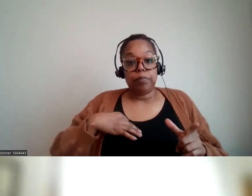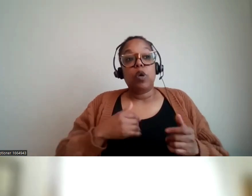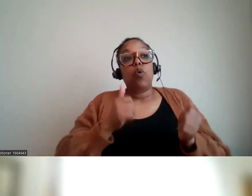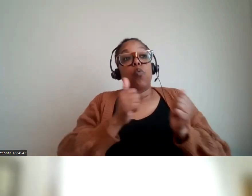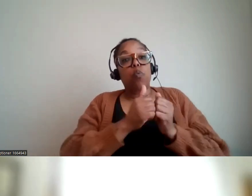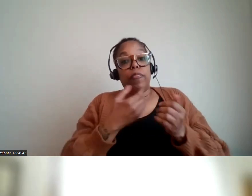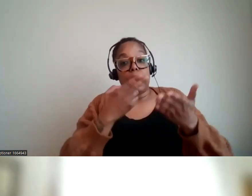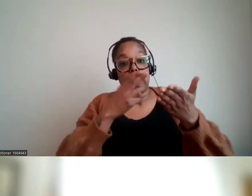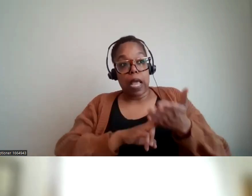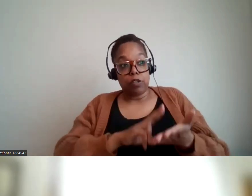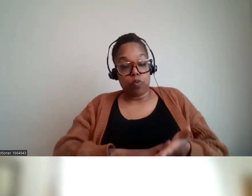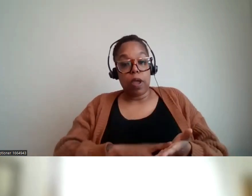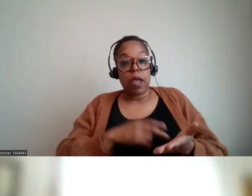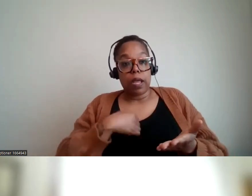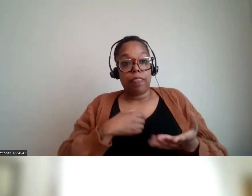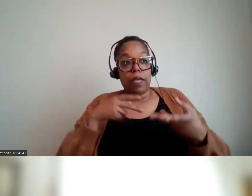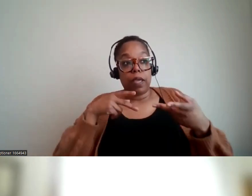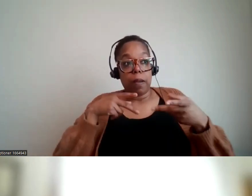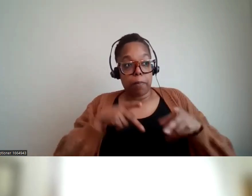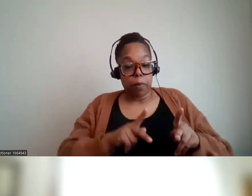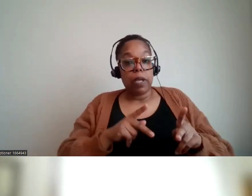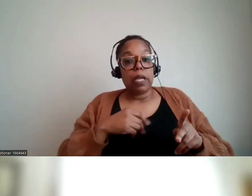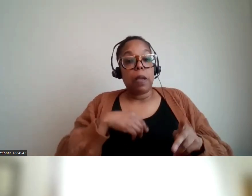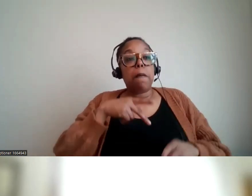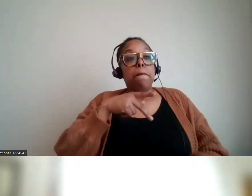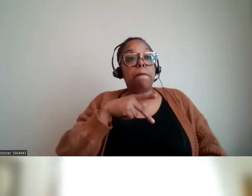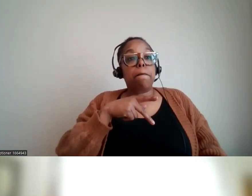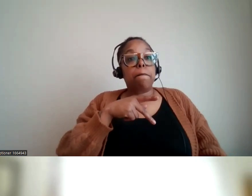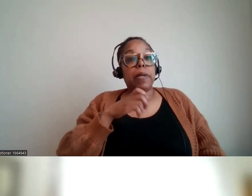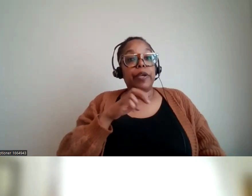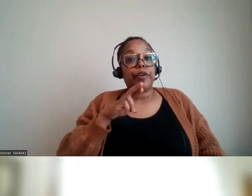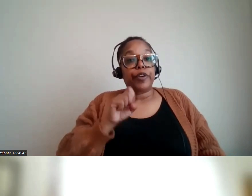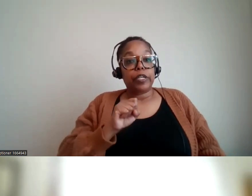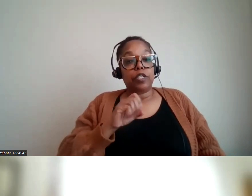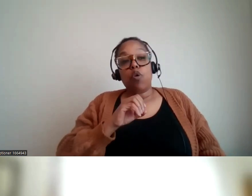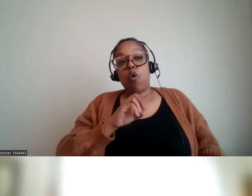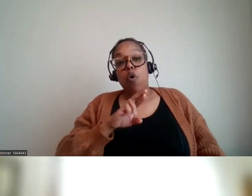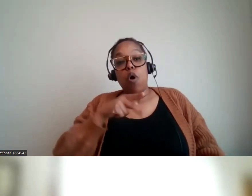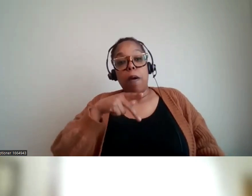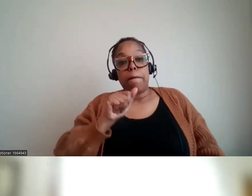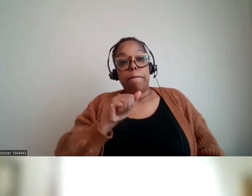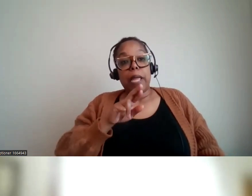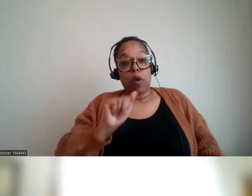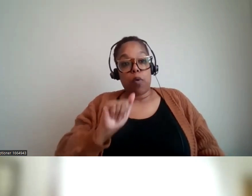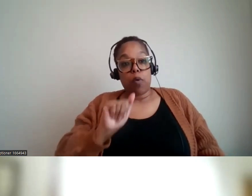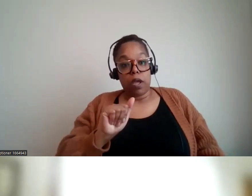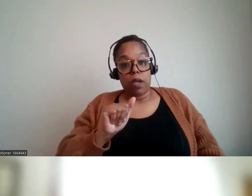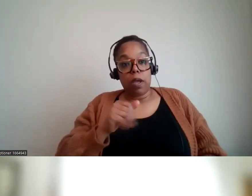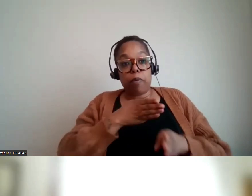providers allows for peers or paraprofessionals to be hired to be a part of that. But the primary